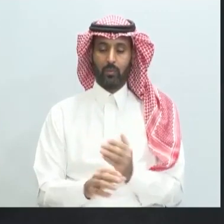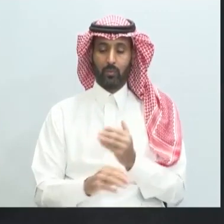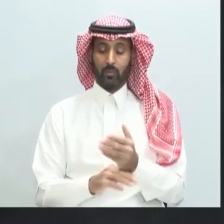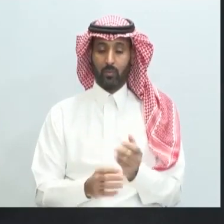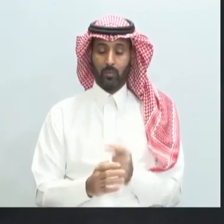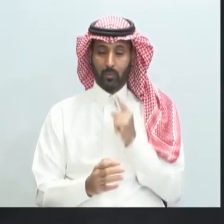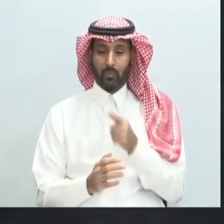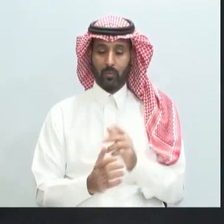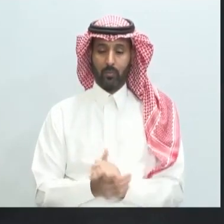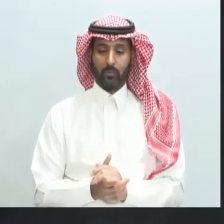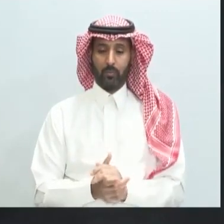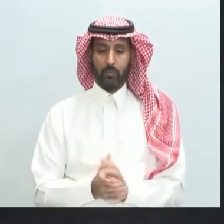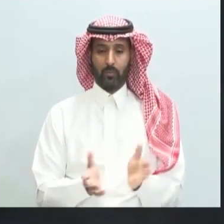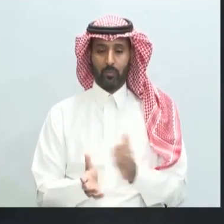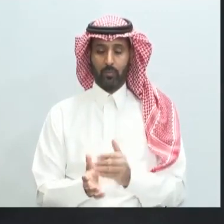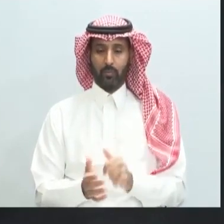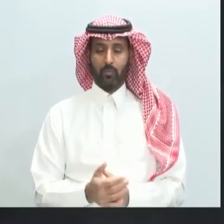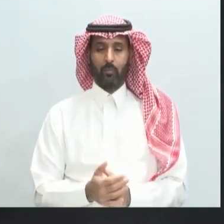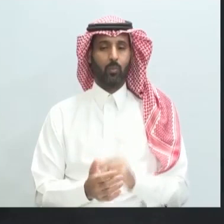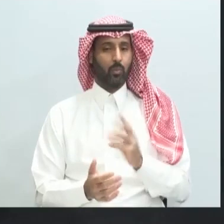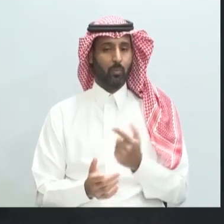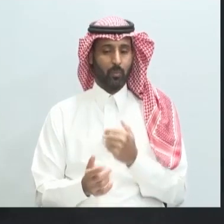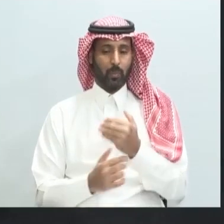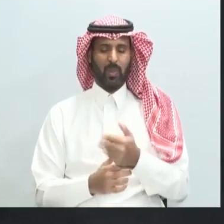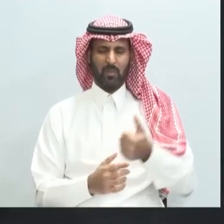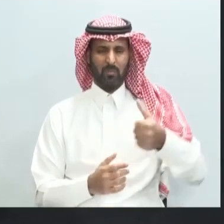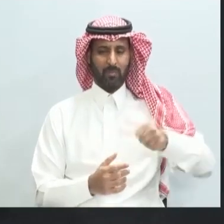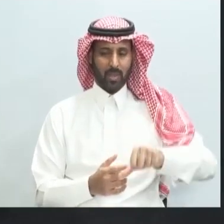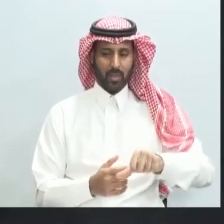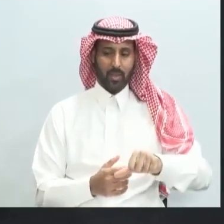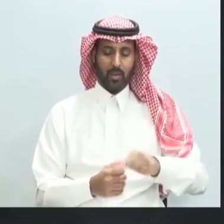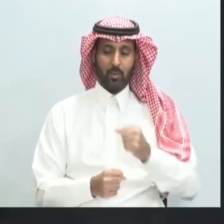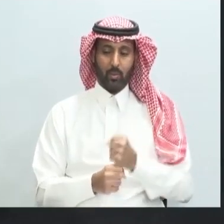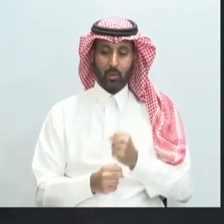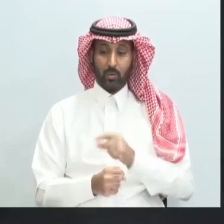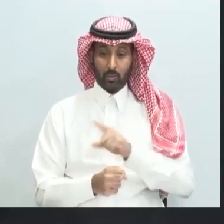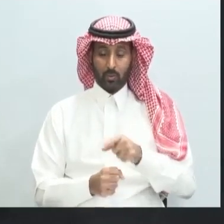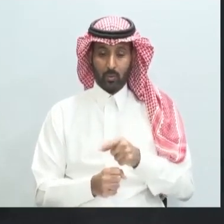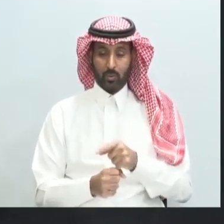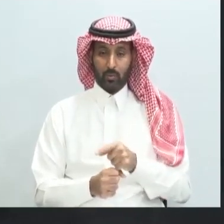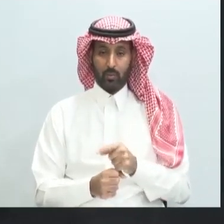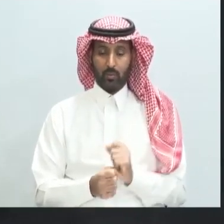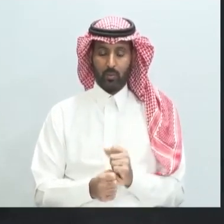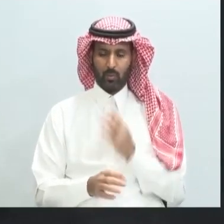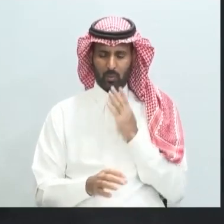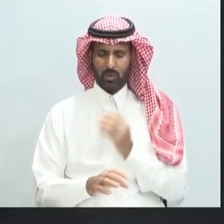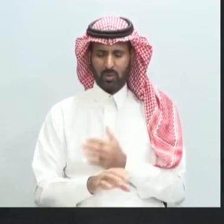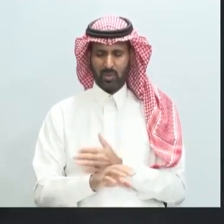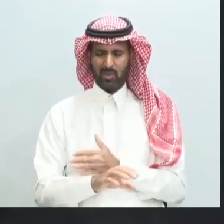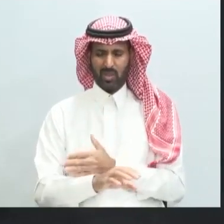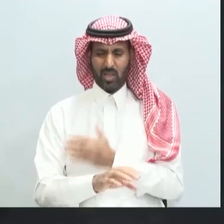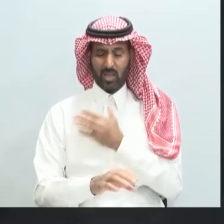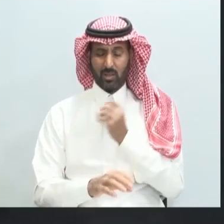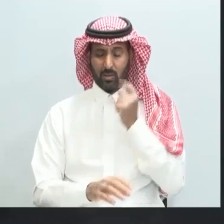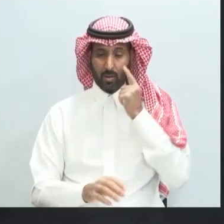and if we get up early. And what about the bad things that we will have when we wake up